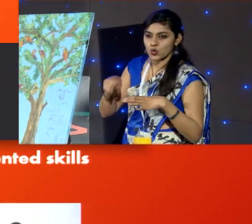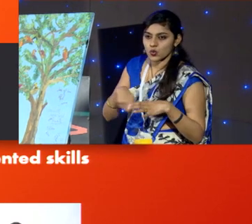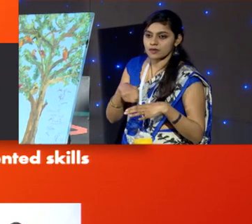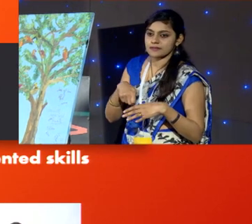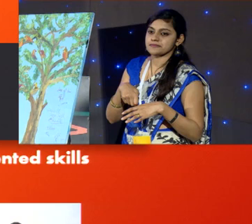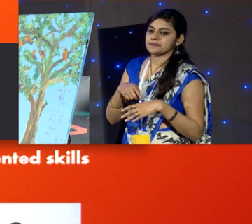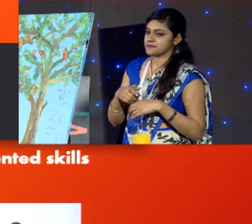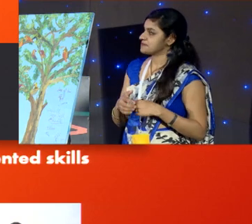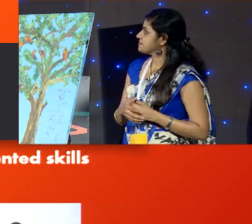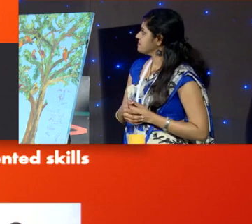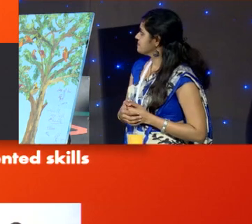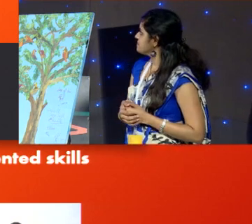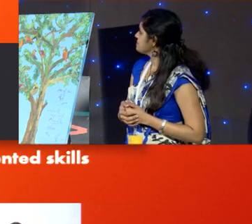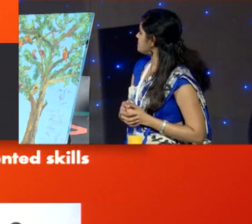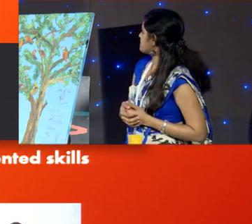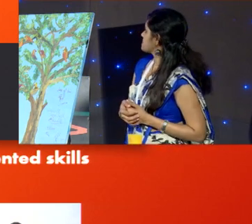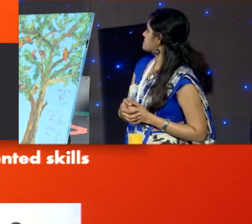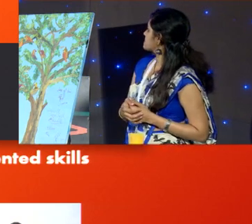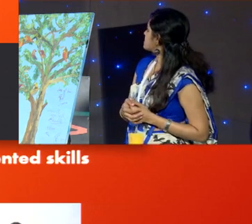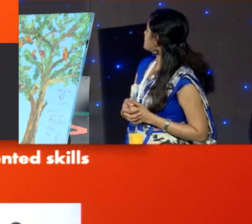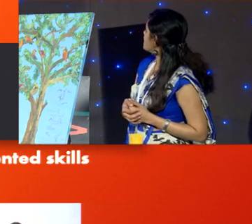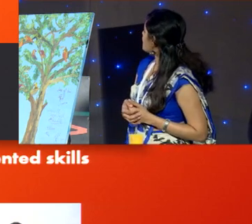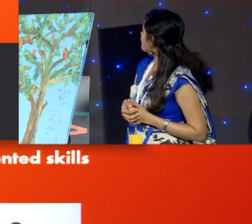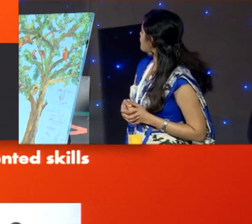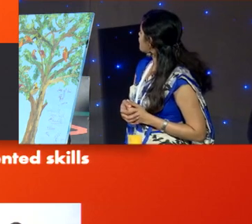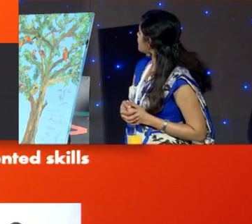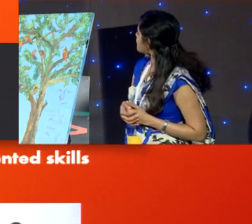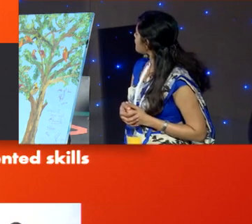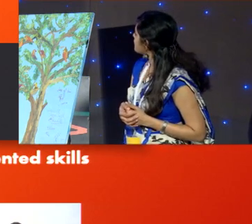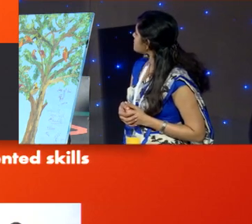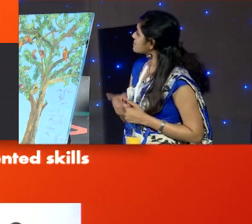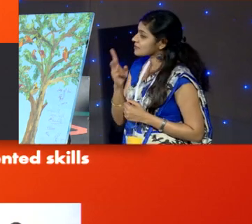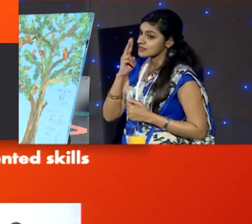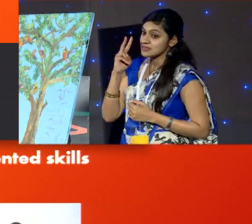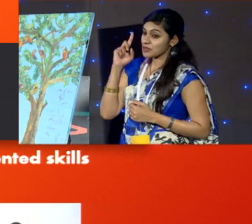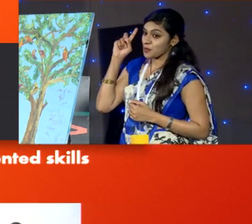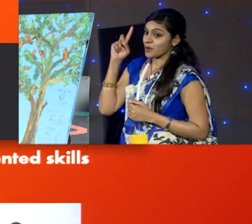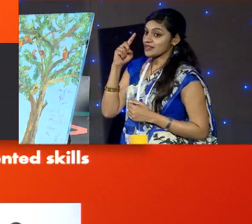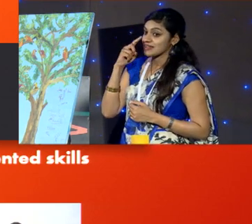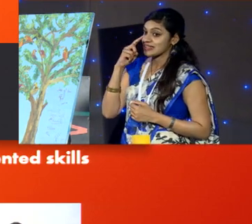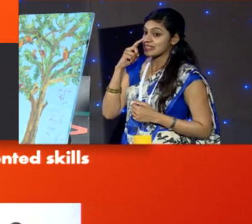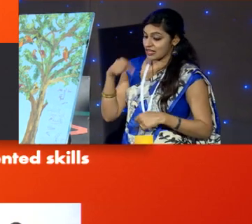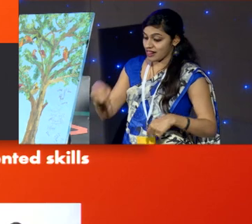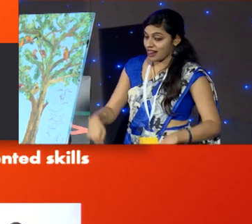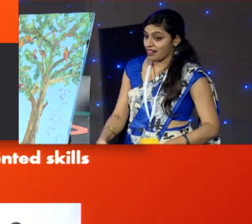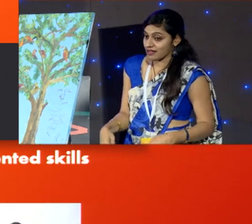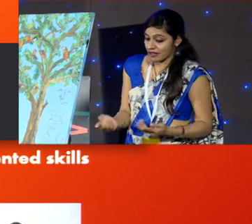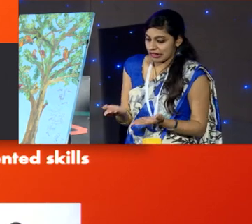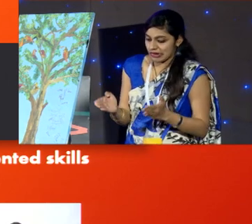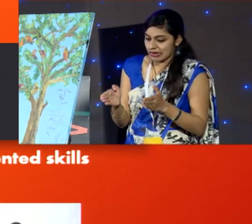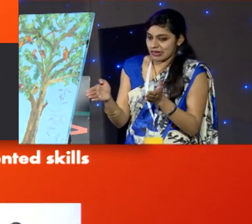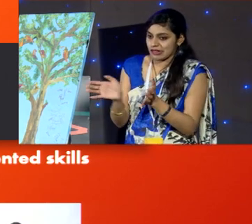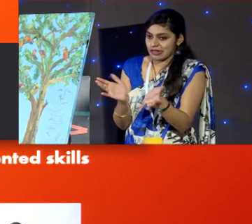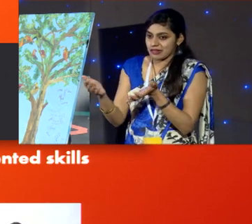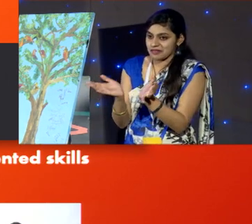Nishtha again making diyas with her toes. And we also have several other trades